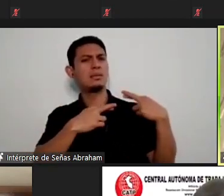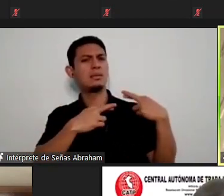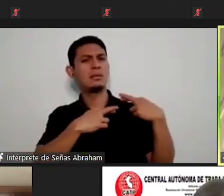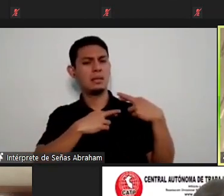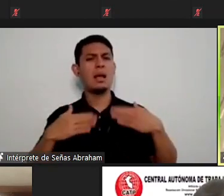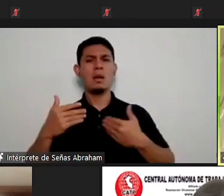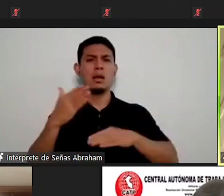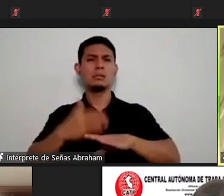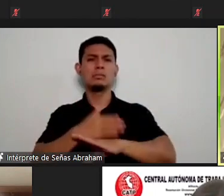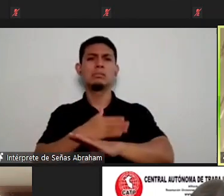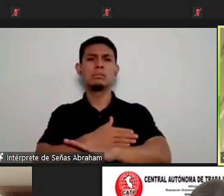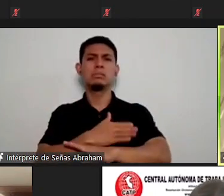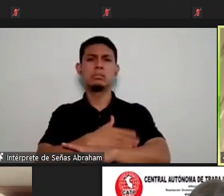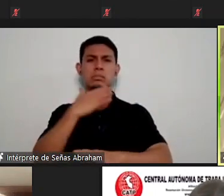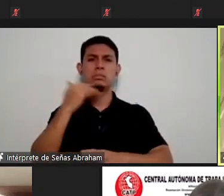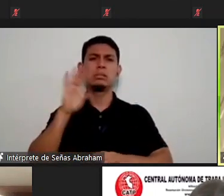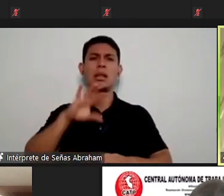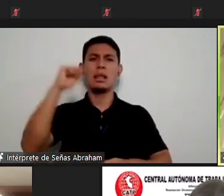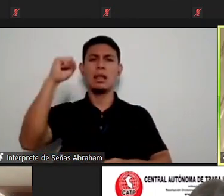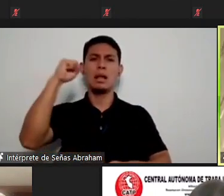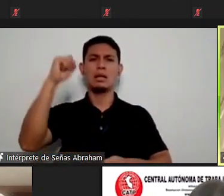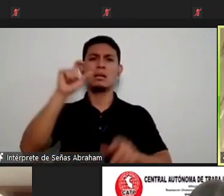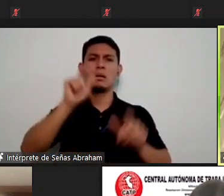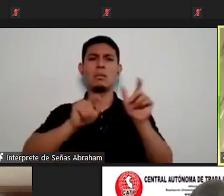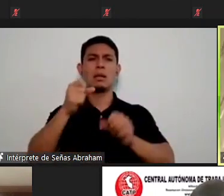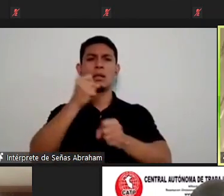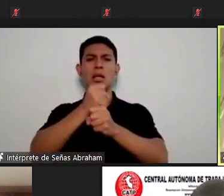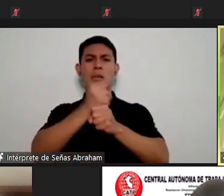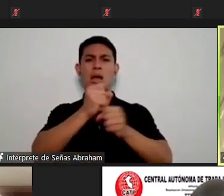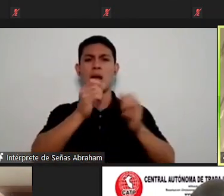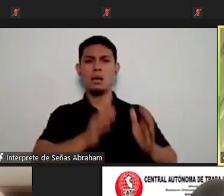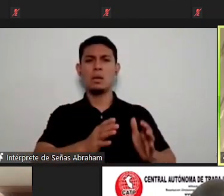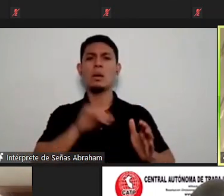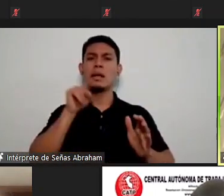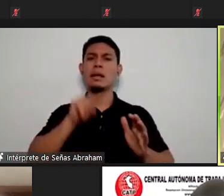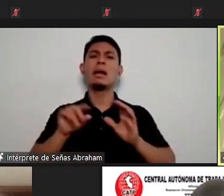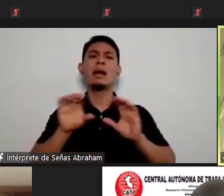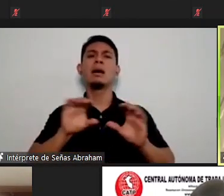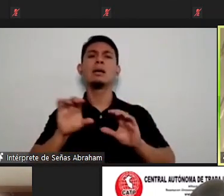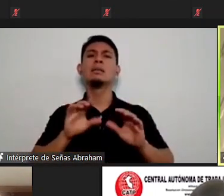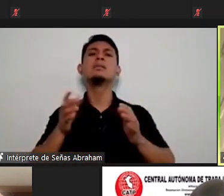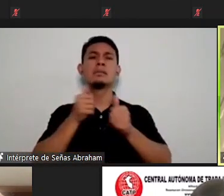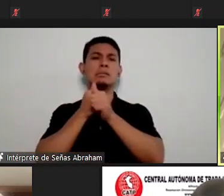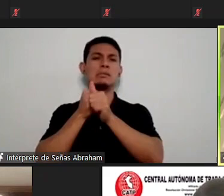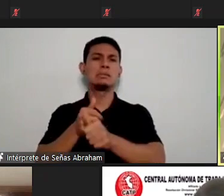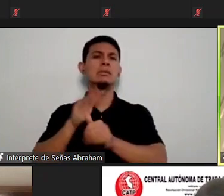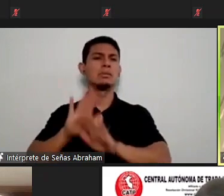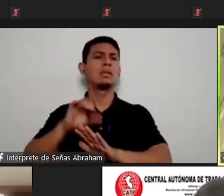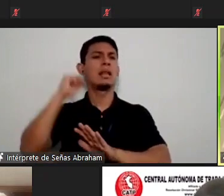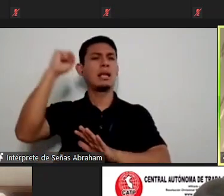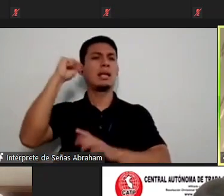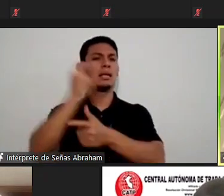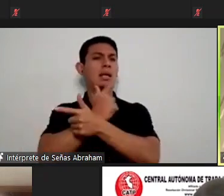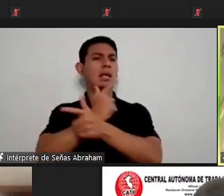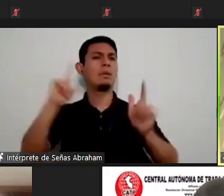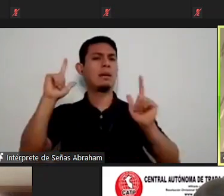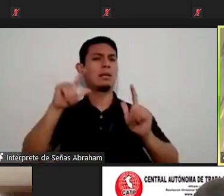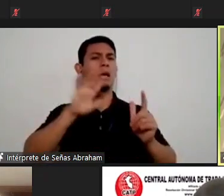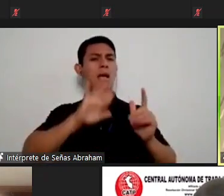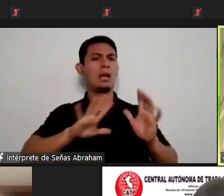and that this is done based on the enabling rights of freedom of association and collective bargaining